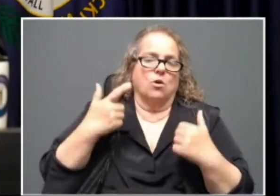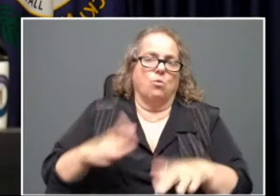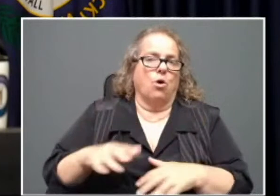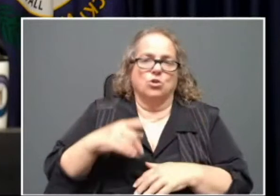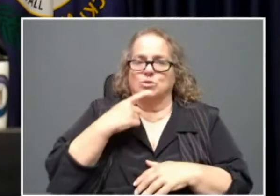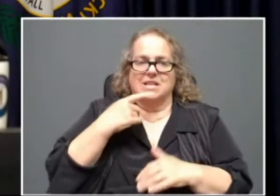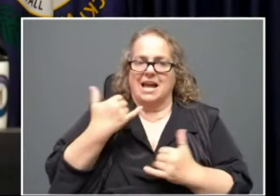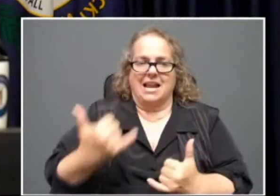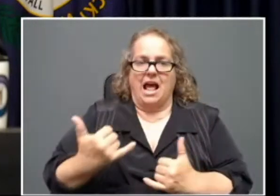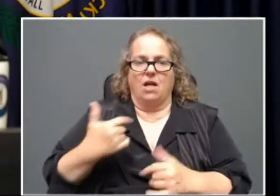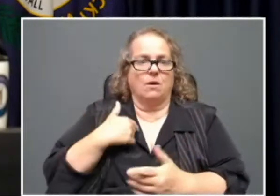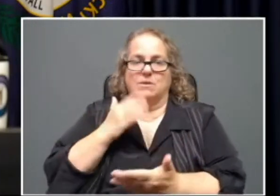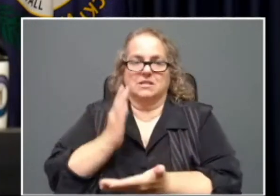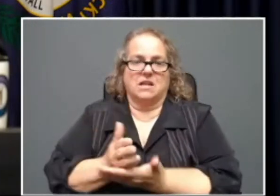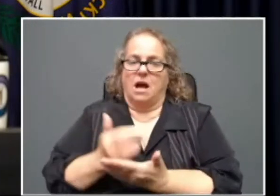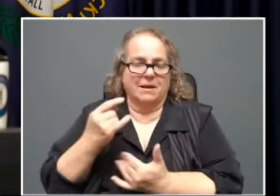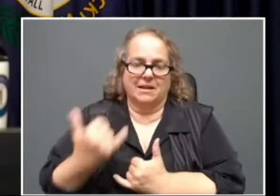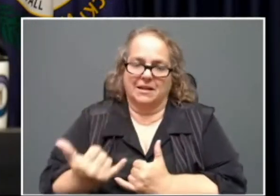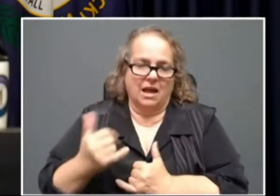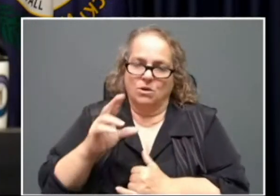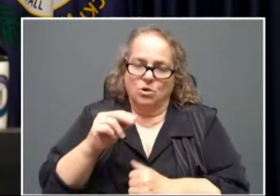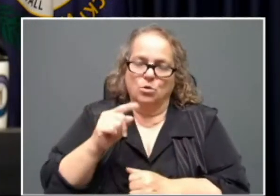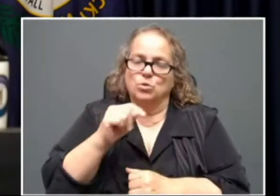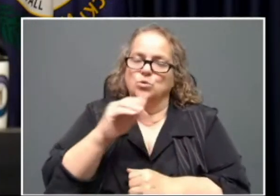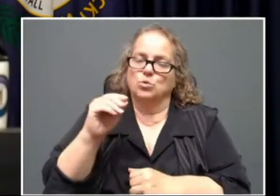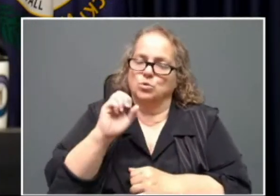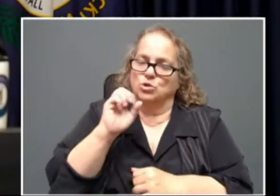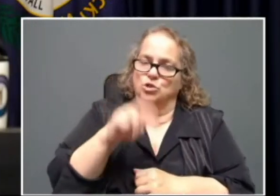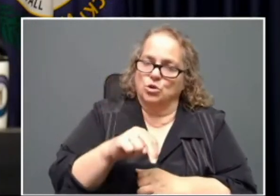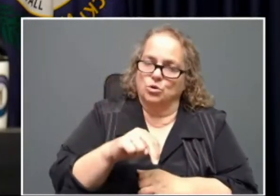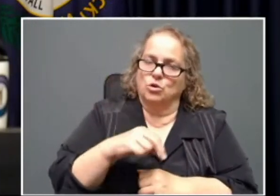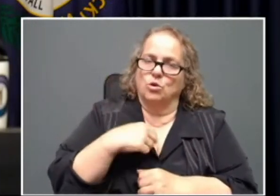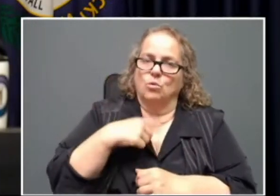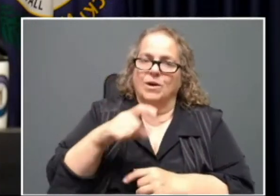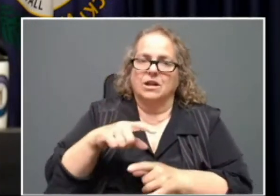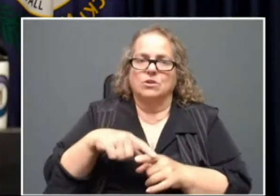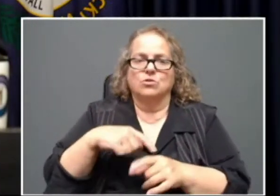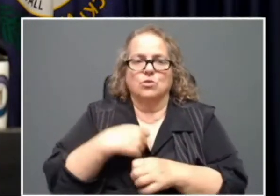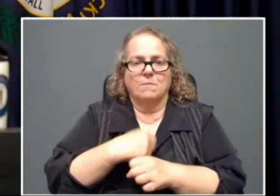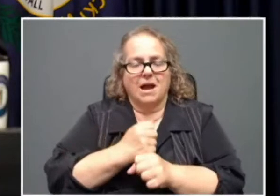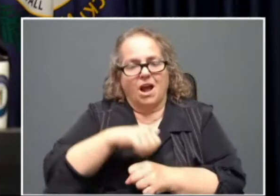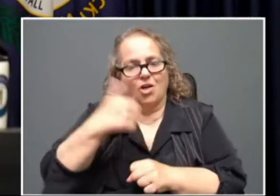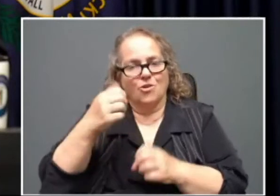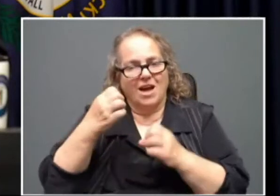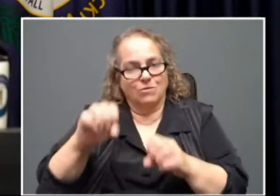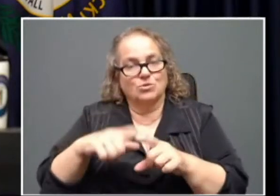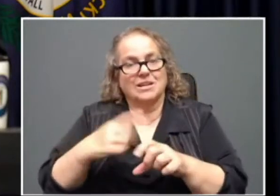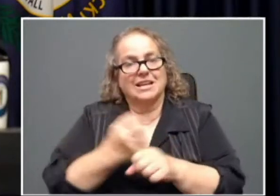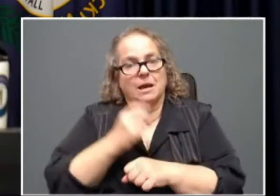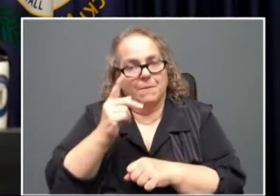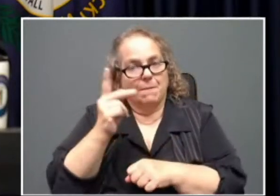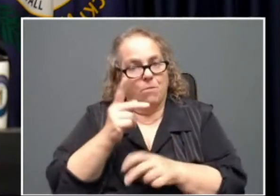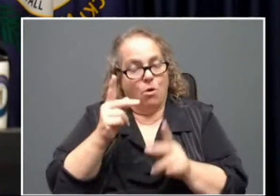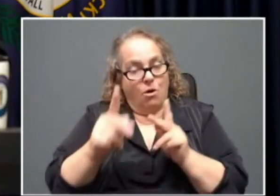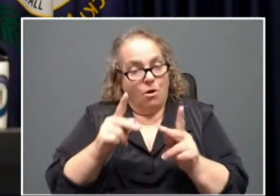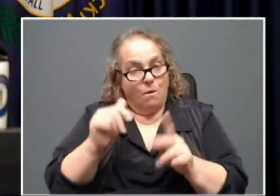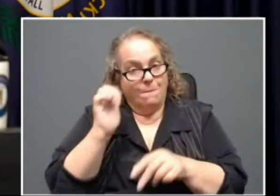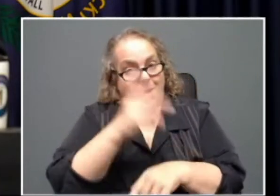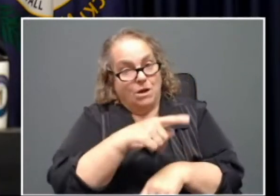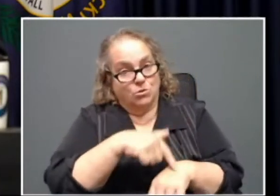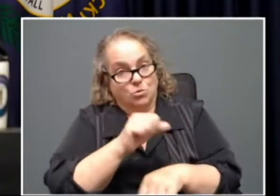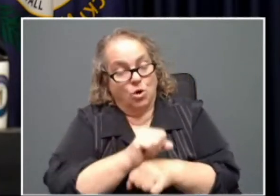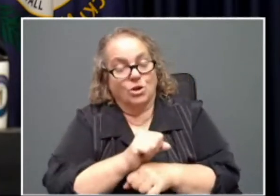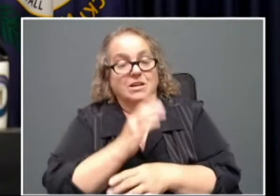terminate them now. We need to be engaged in other efforts at getting people back to work as well. We're seeing some employers have